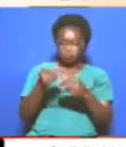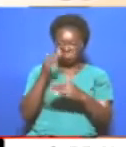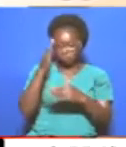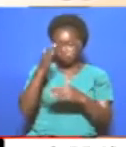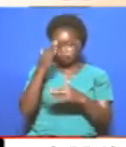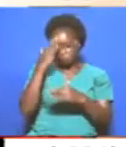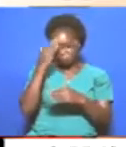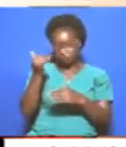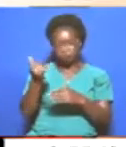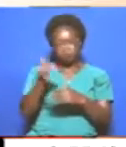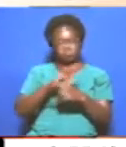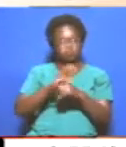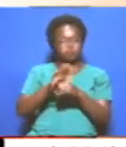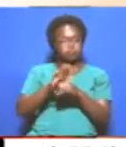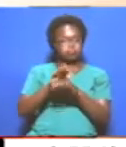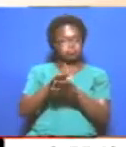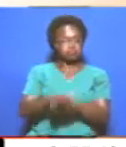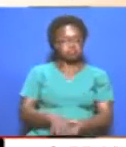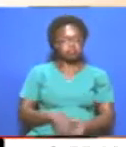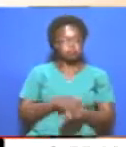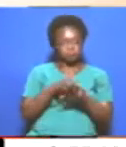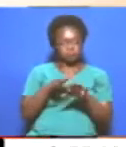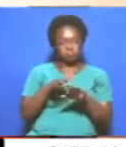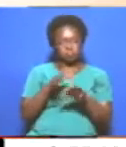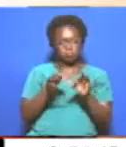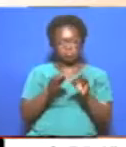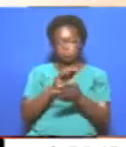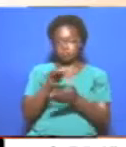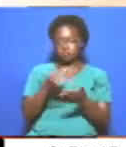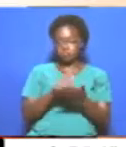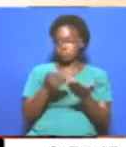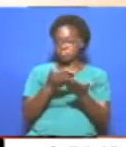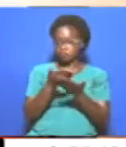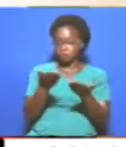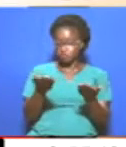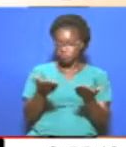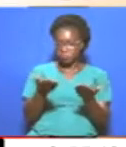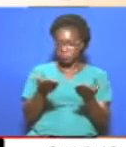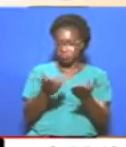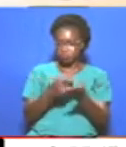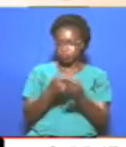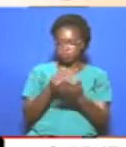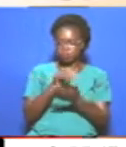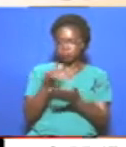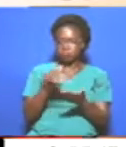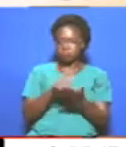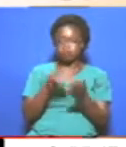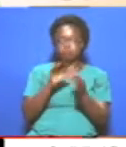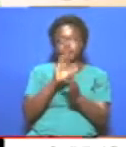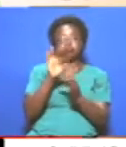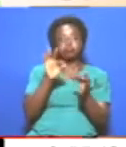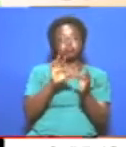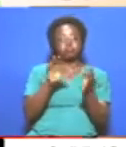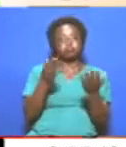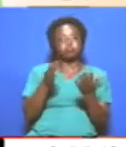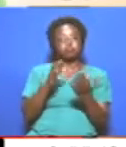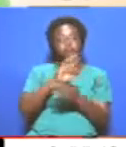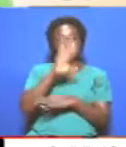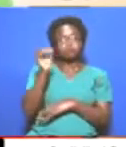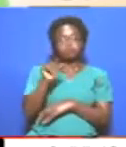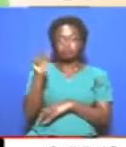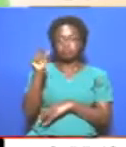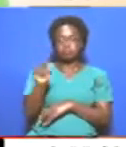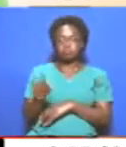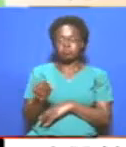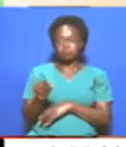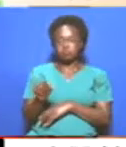things went slow. If that center were up, the Center of Excellence for the Africa region, which